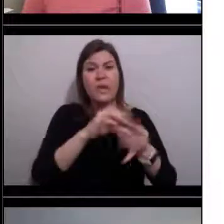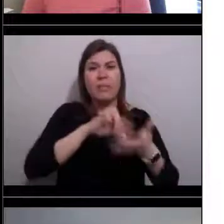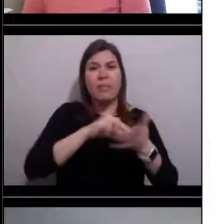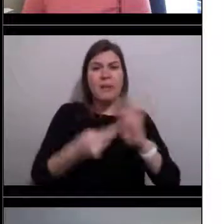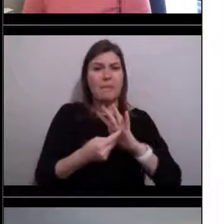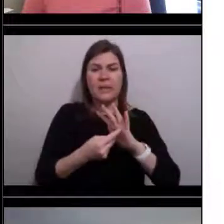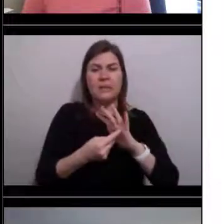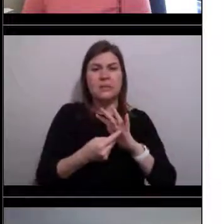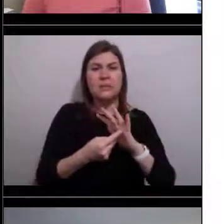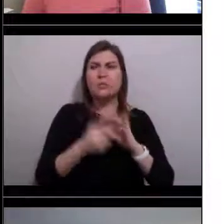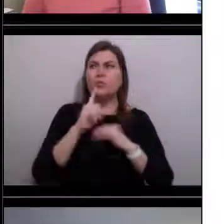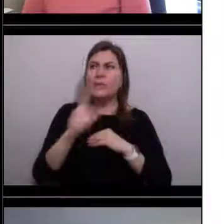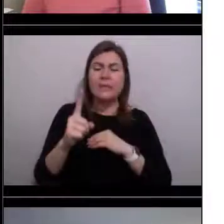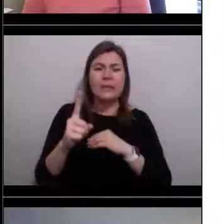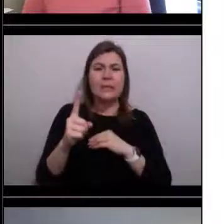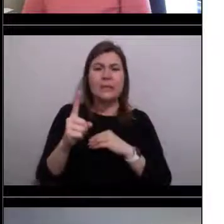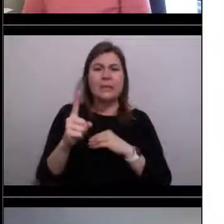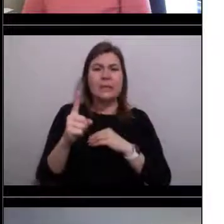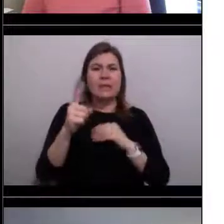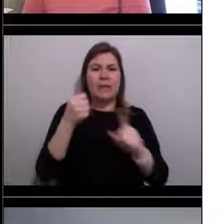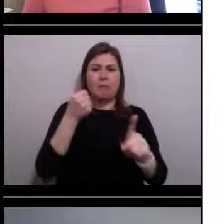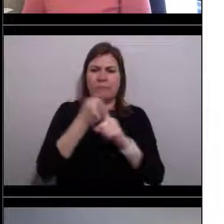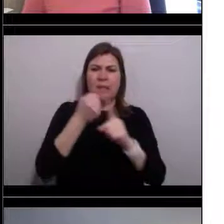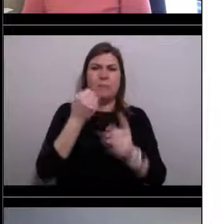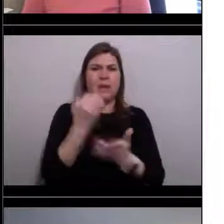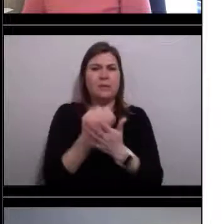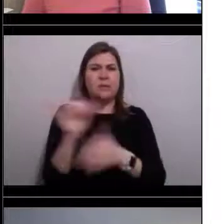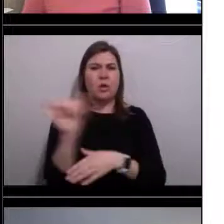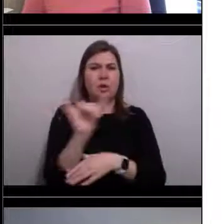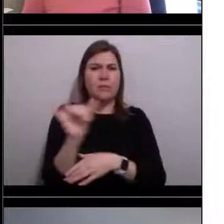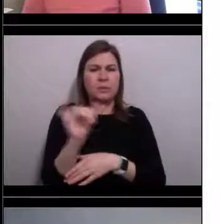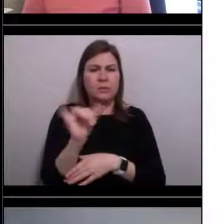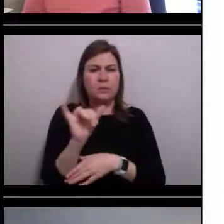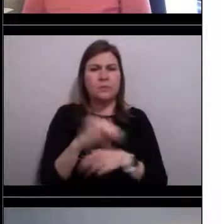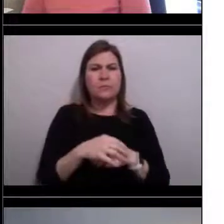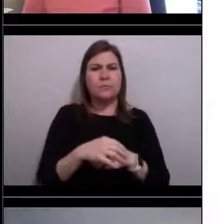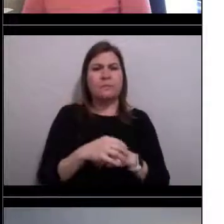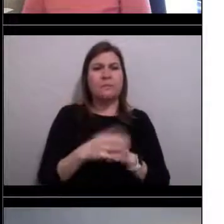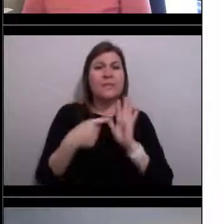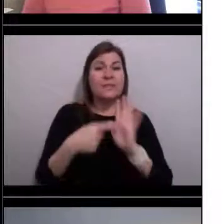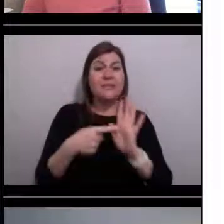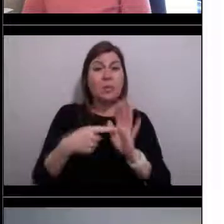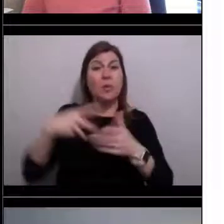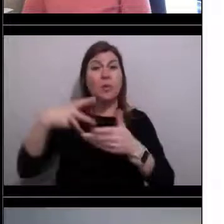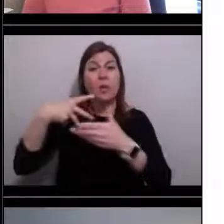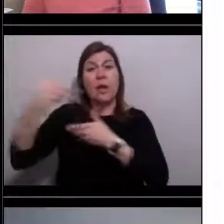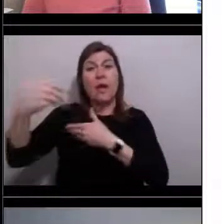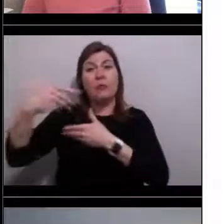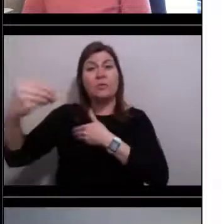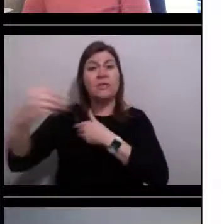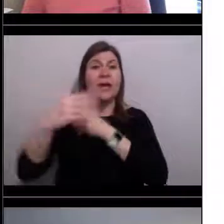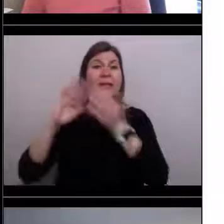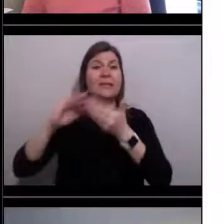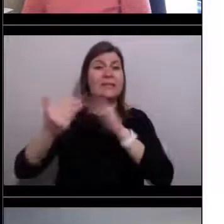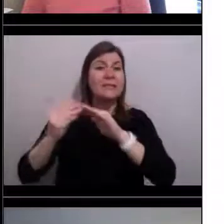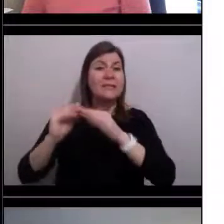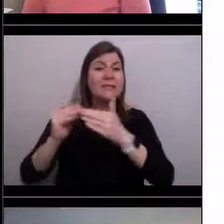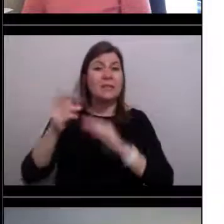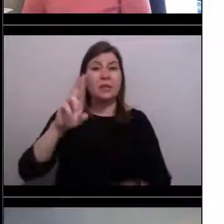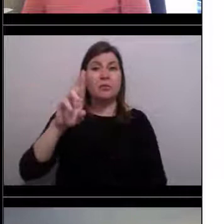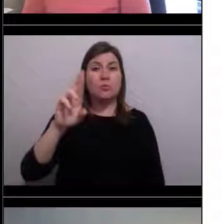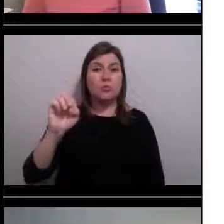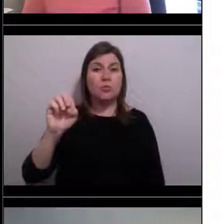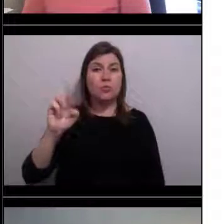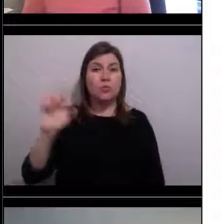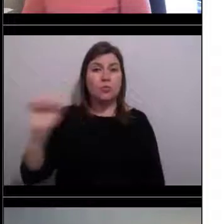areas. There are areas where there's high proportions of seniors. The loss of experience and wisdom and history that seniors bring